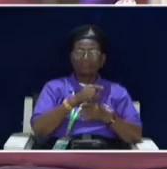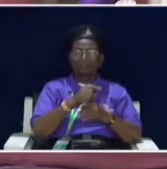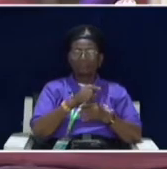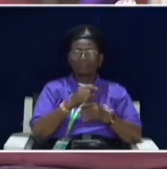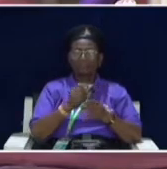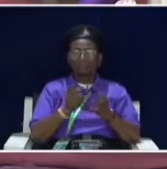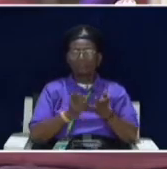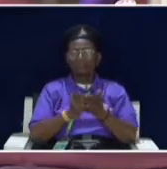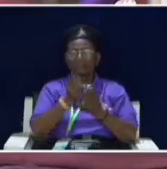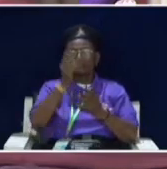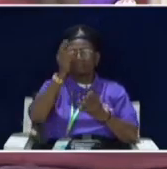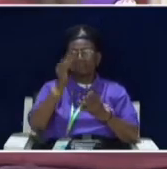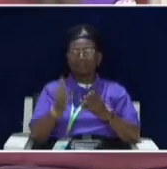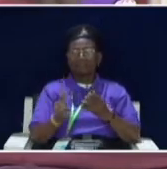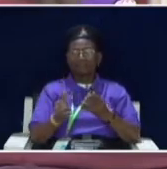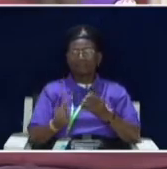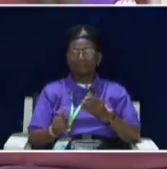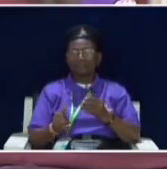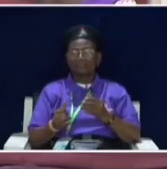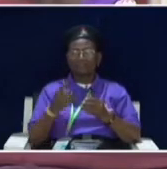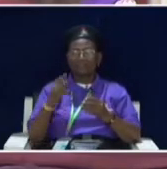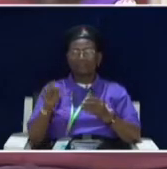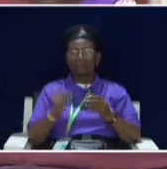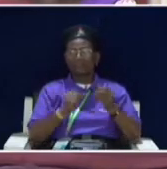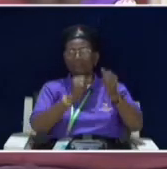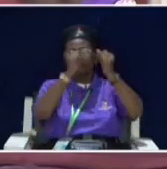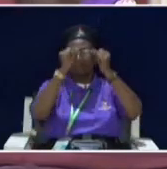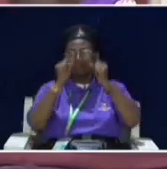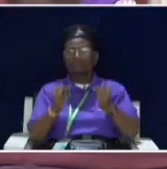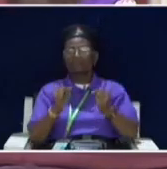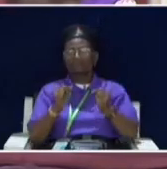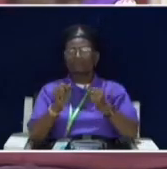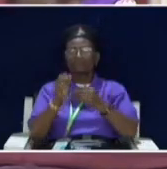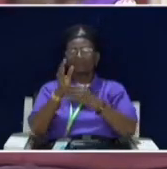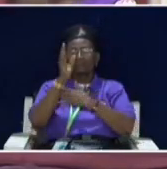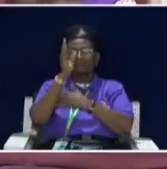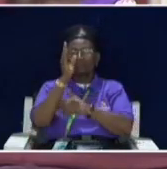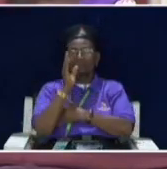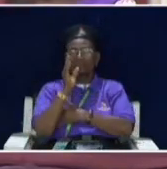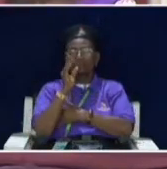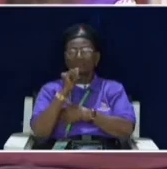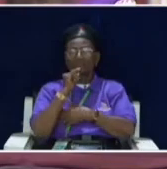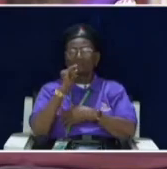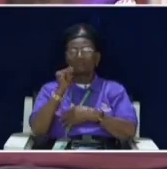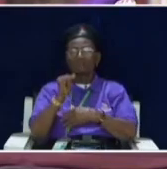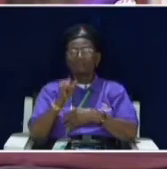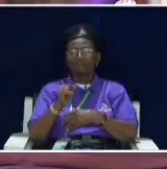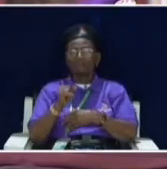Lord, the Almighty is here now.